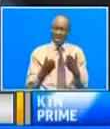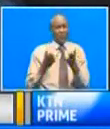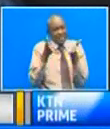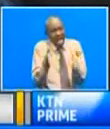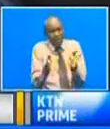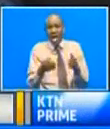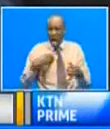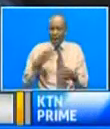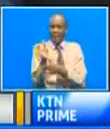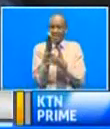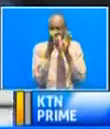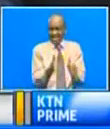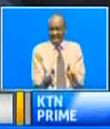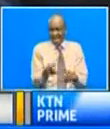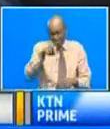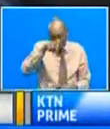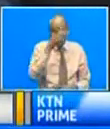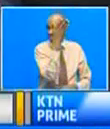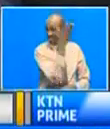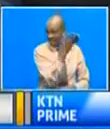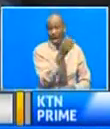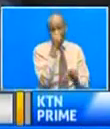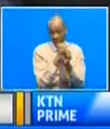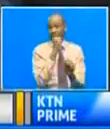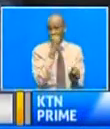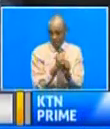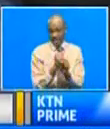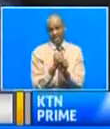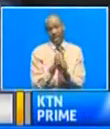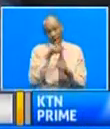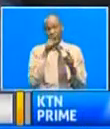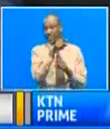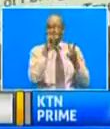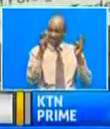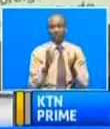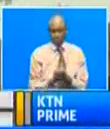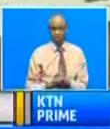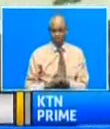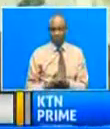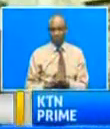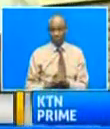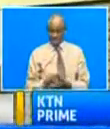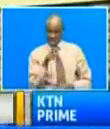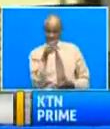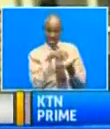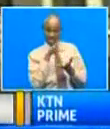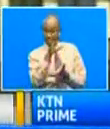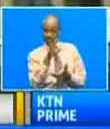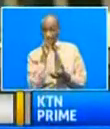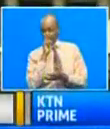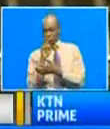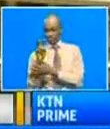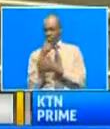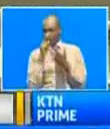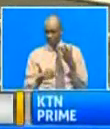now our ambassador, Mr. Kinyanjui, is there and is still working on the issue. Her case has been reviewed, and